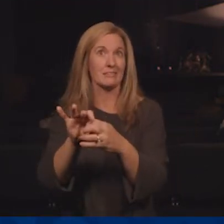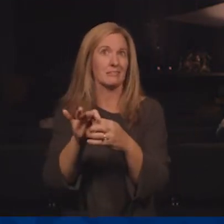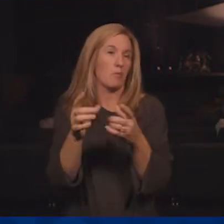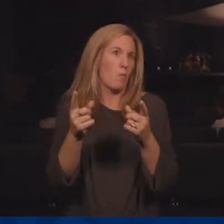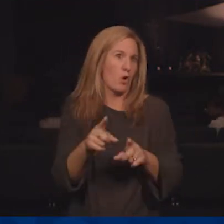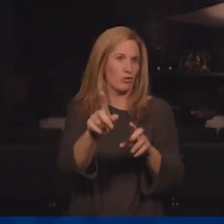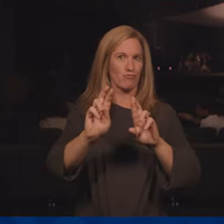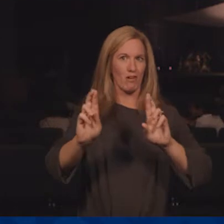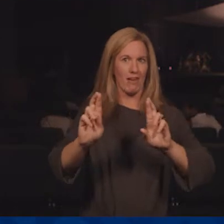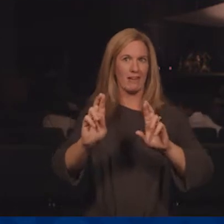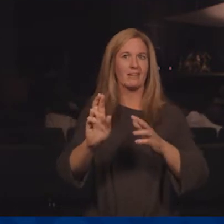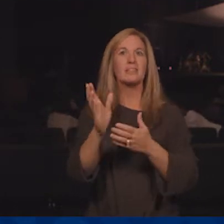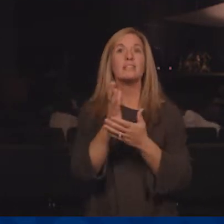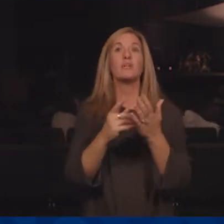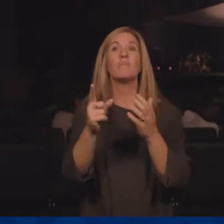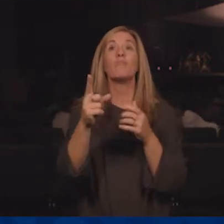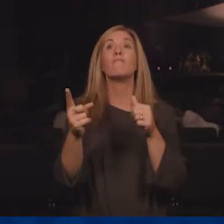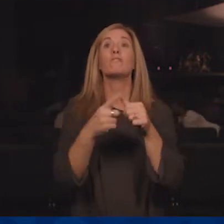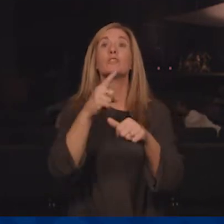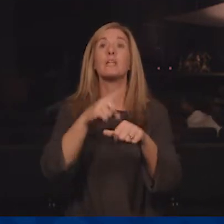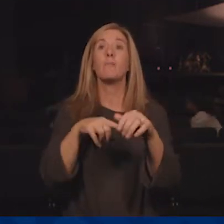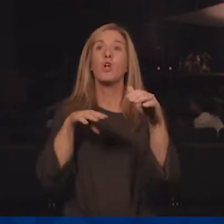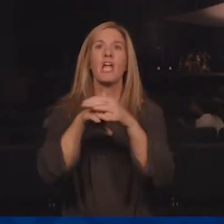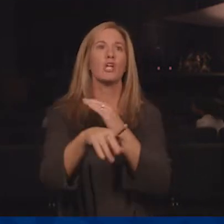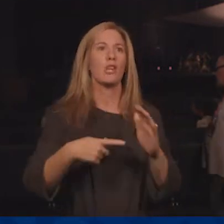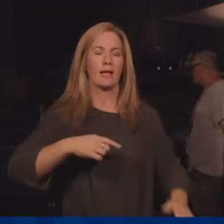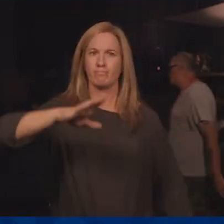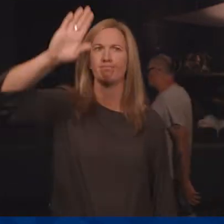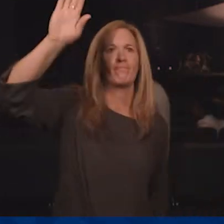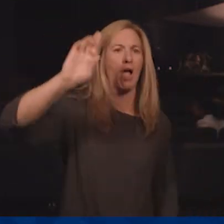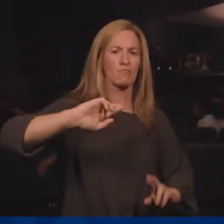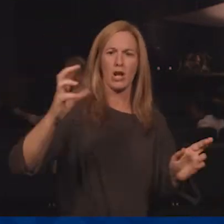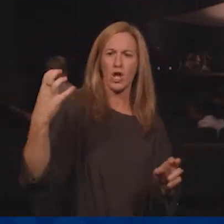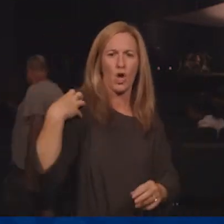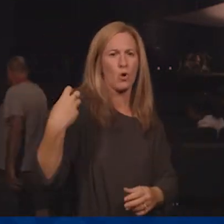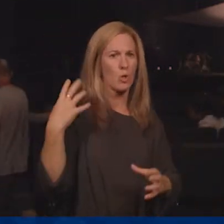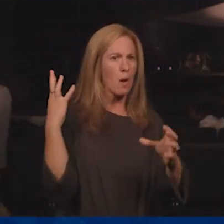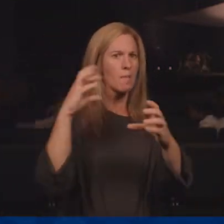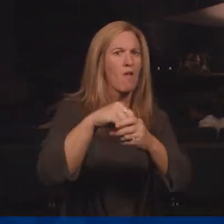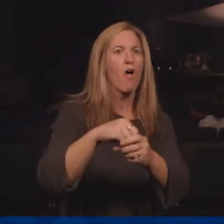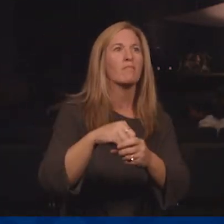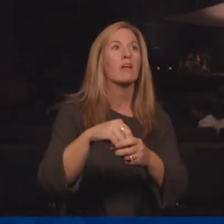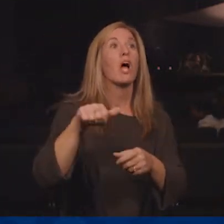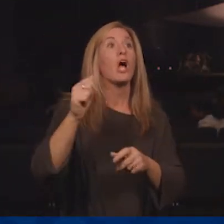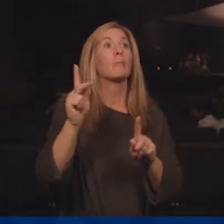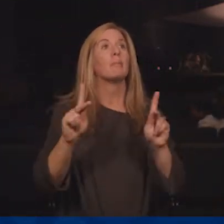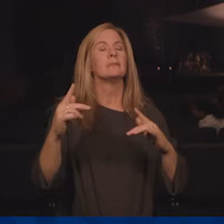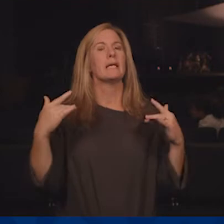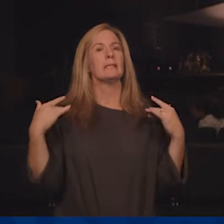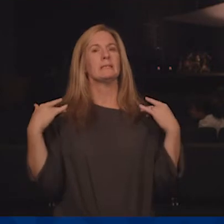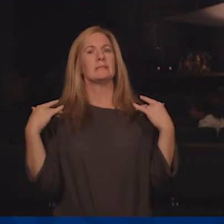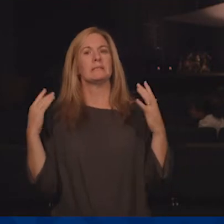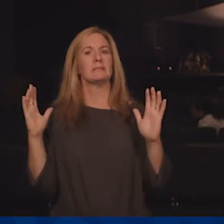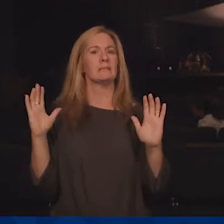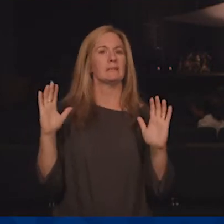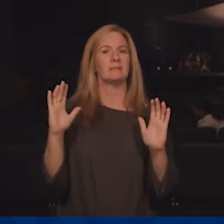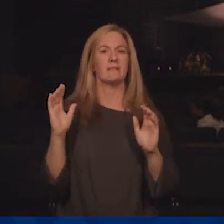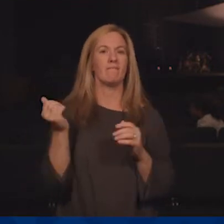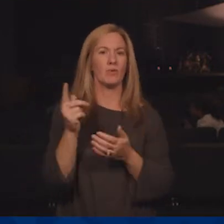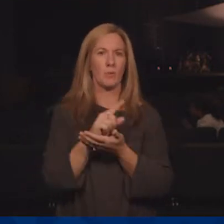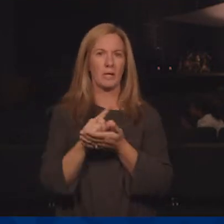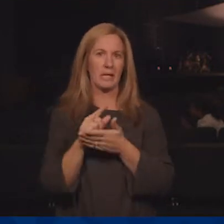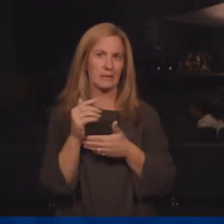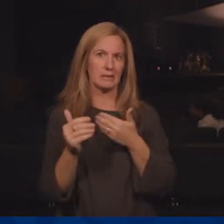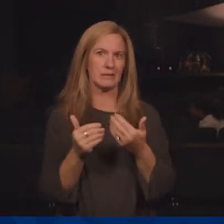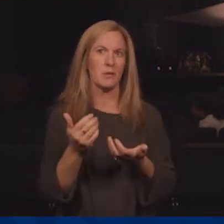here. Some of you, you're like, from the first time you're in here, like, put me in, coach. Others of you need a few weeks. That's okay. Either way is okay. But a